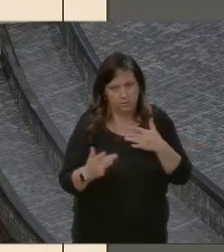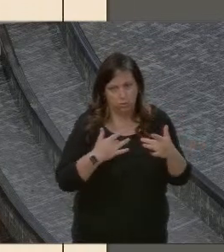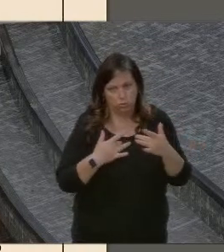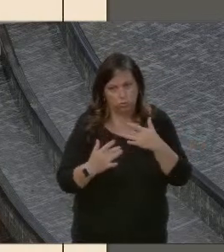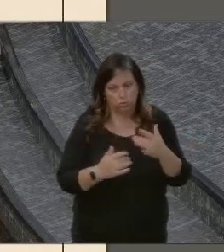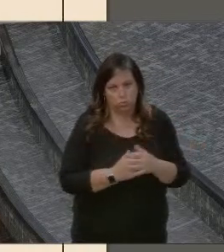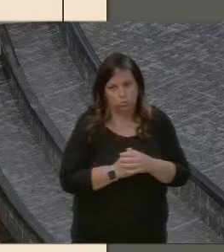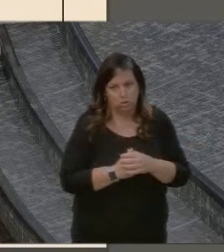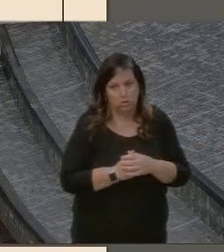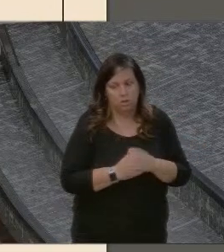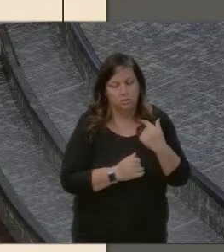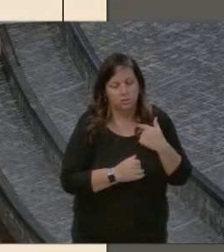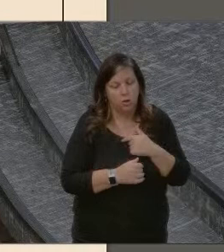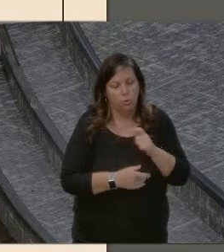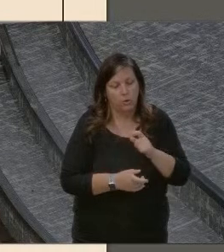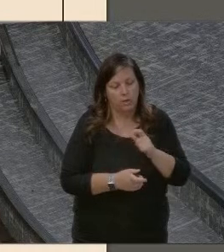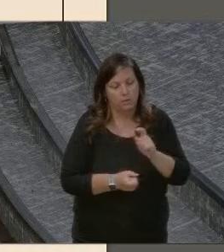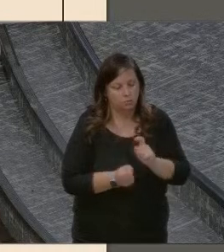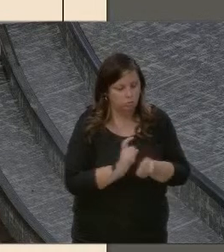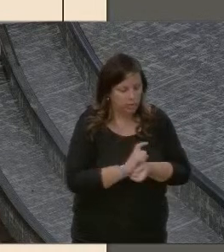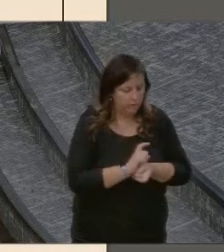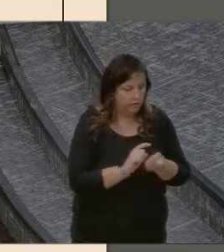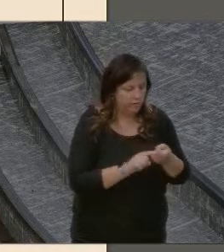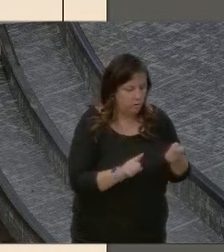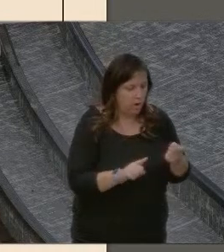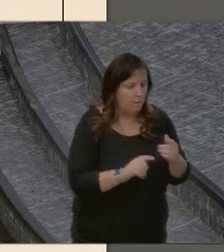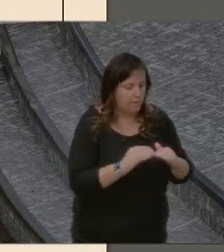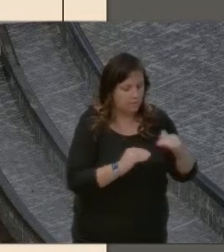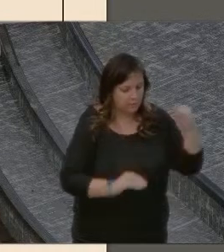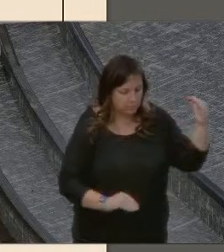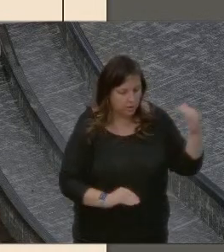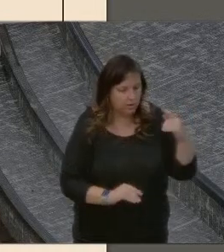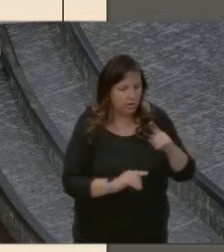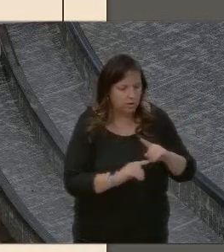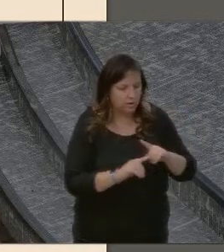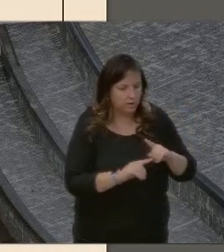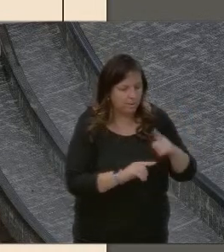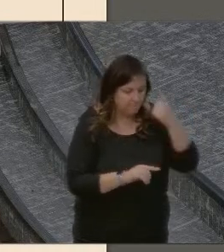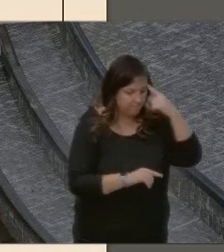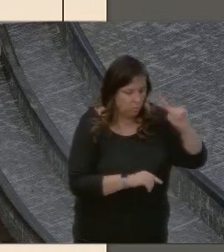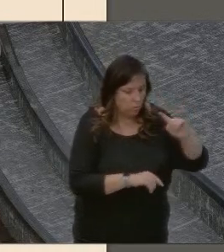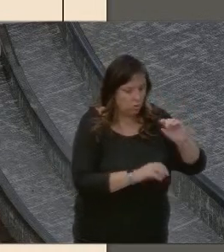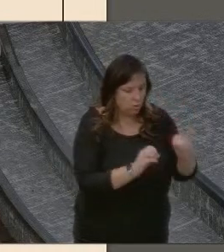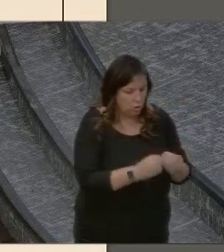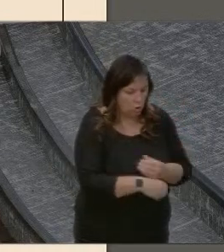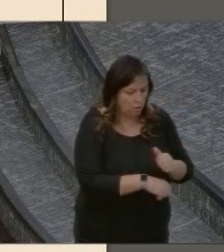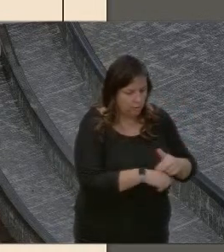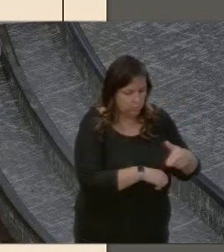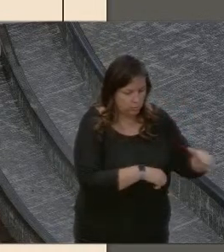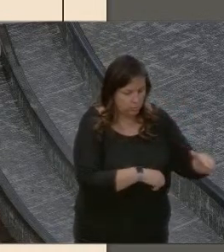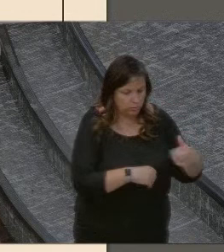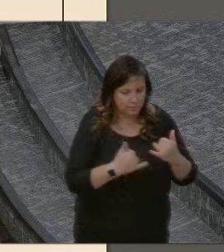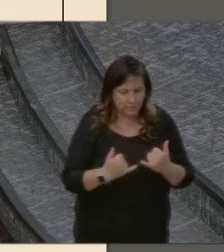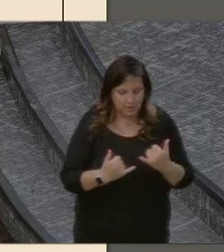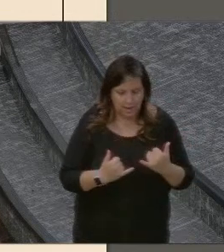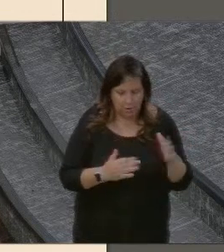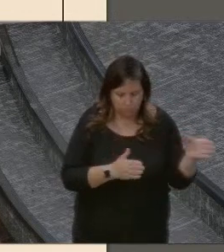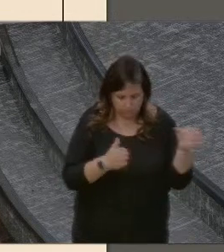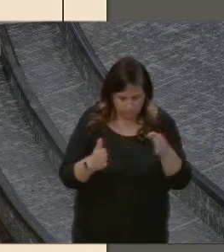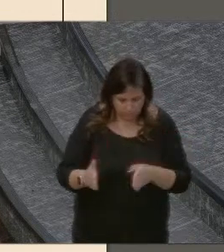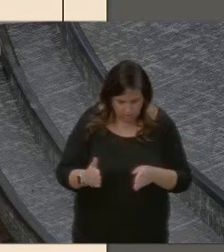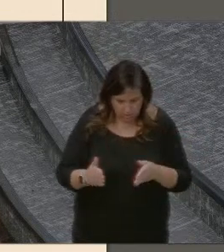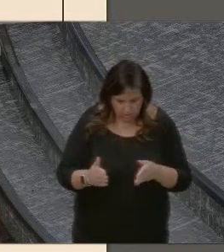So we shift from the disparities in office discipline referrals now to what's happening in